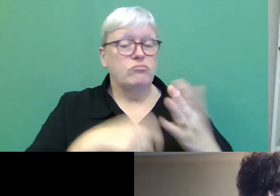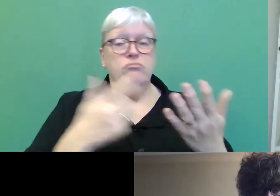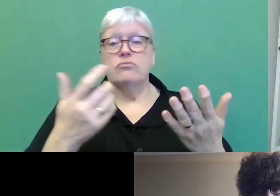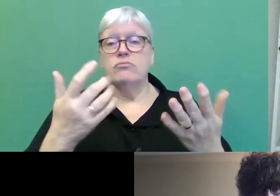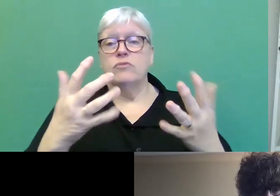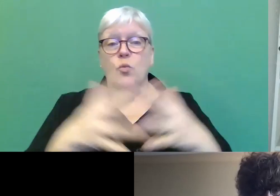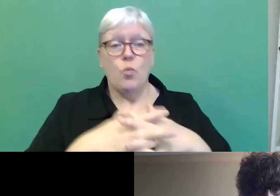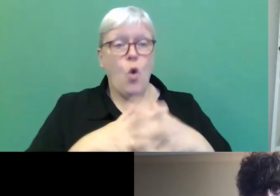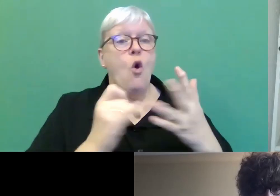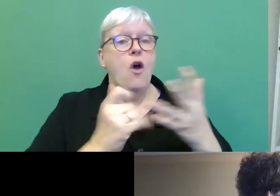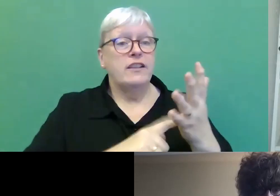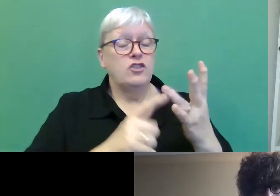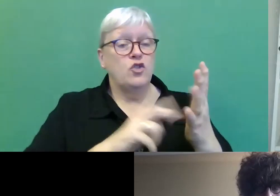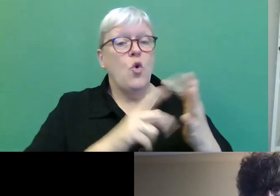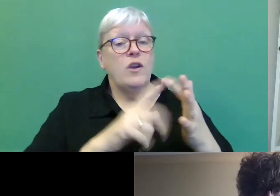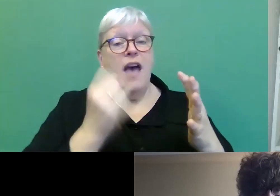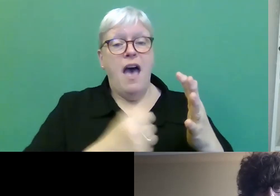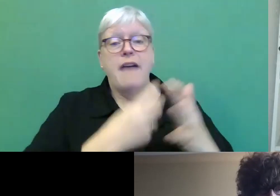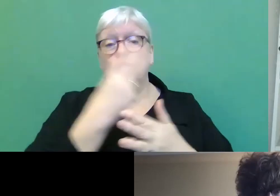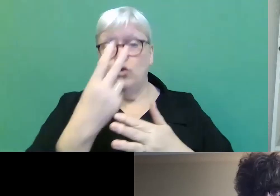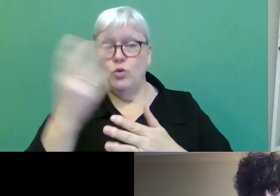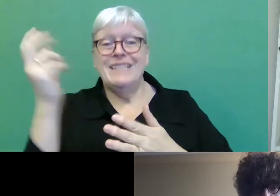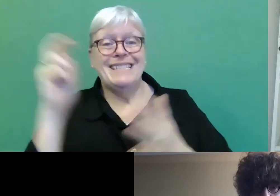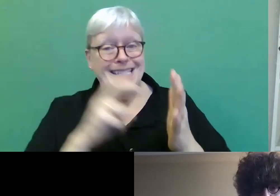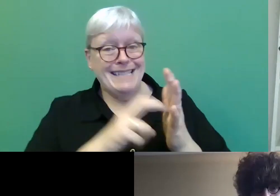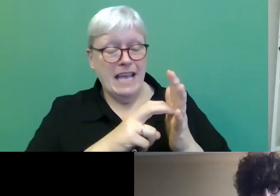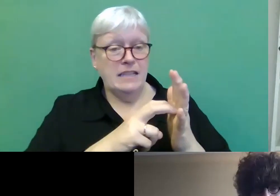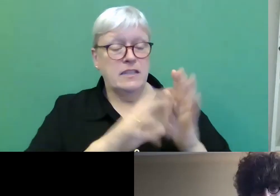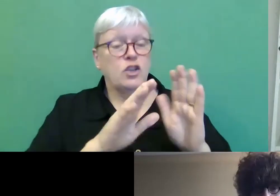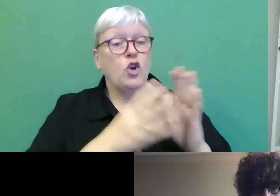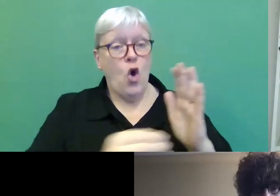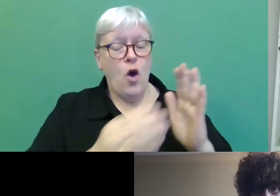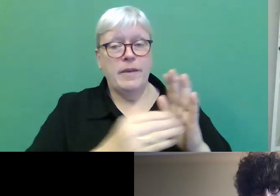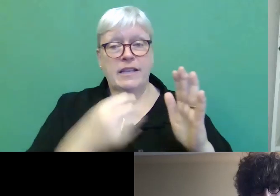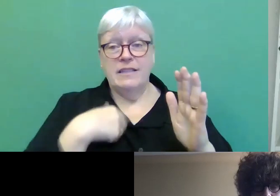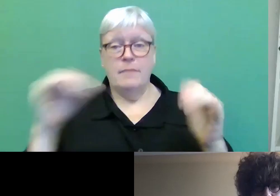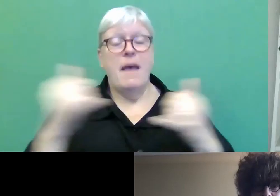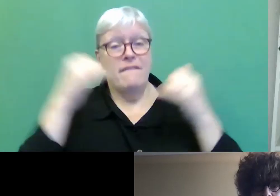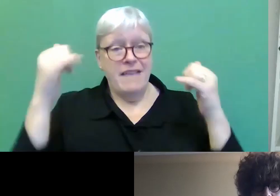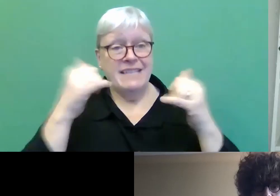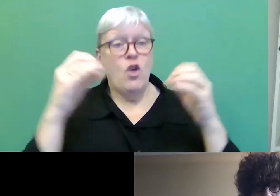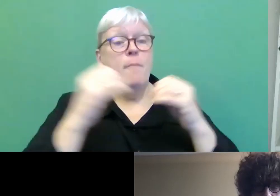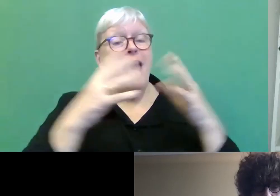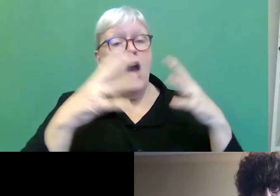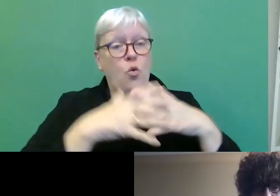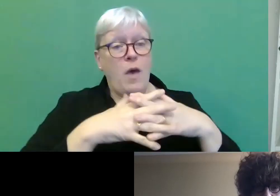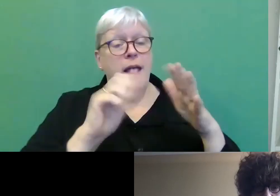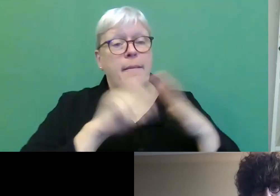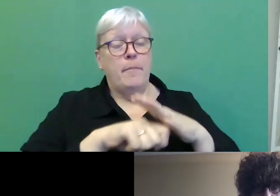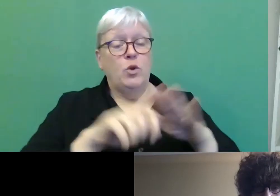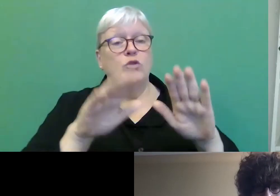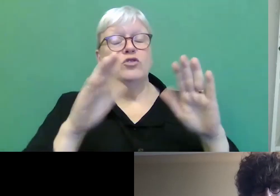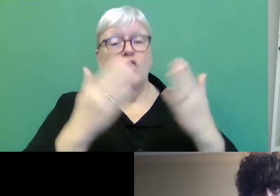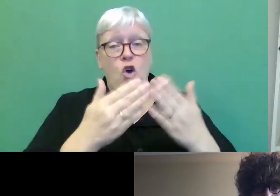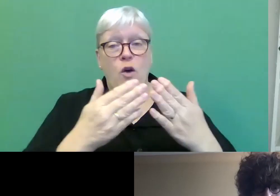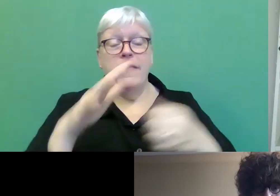in Aberdeen maybe have a couple of signed copies, and you can also get it at our festival bookshop Blackwell's. There's a base in King's Pavilion where the